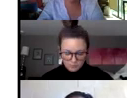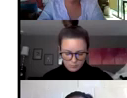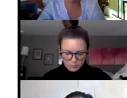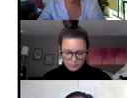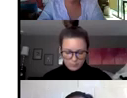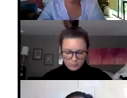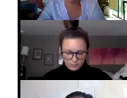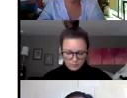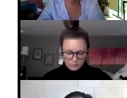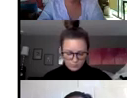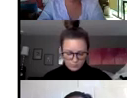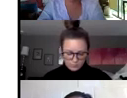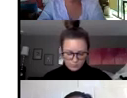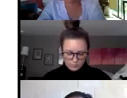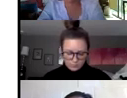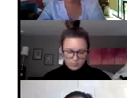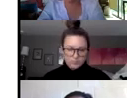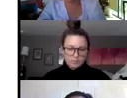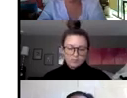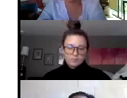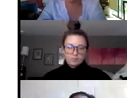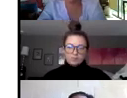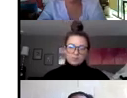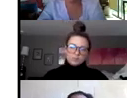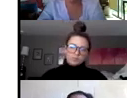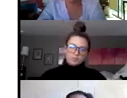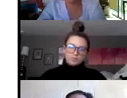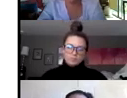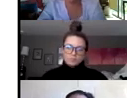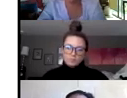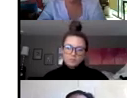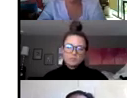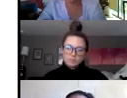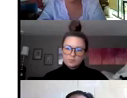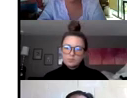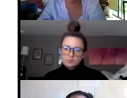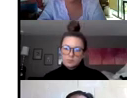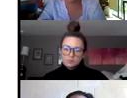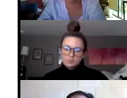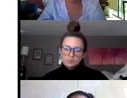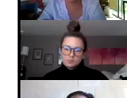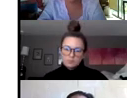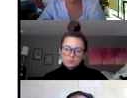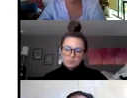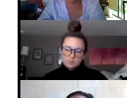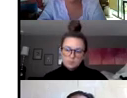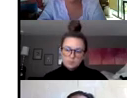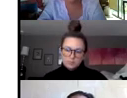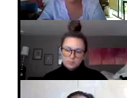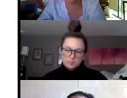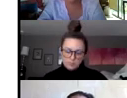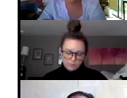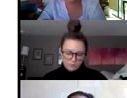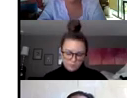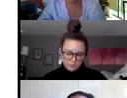breaks. And then the high dropout rates that was talked about as being push-out rates, where students were not, that